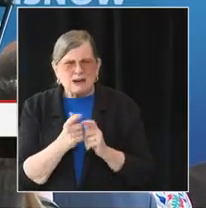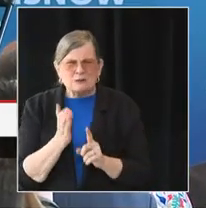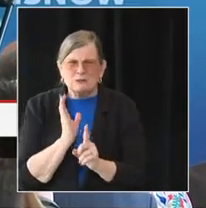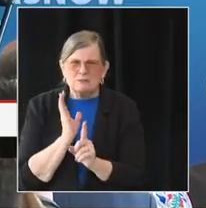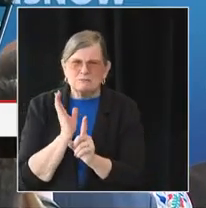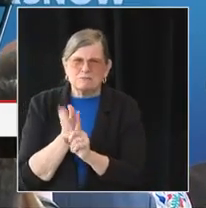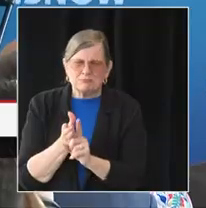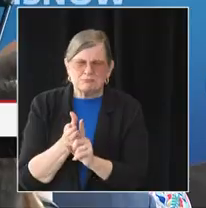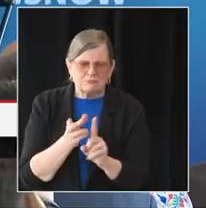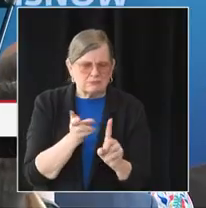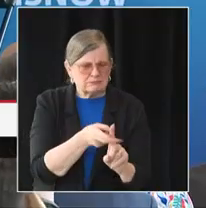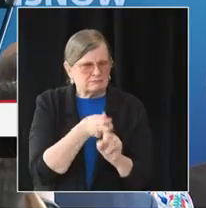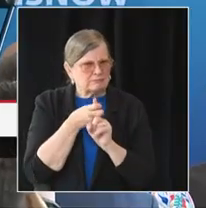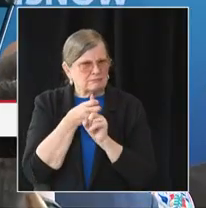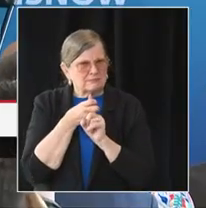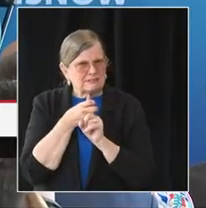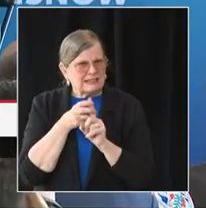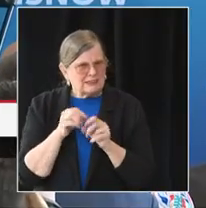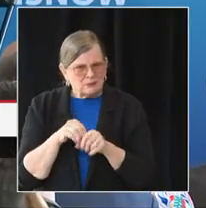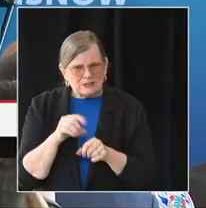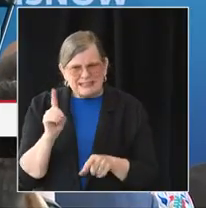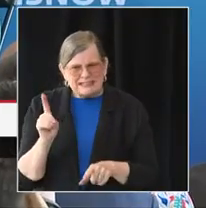broker that? Well,